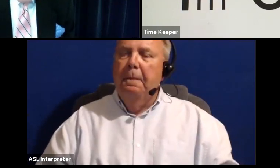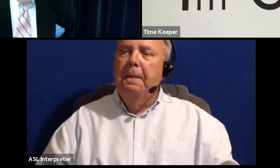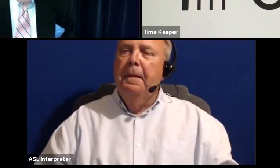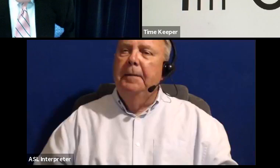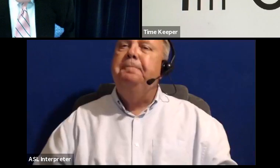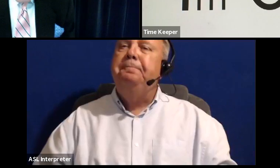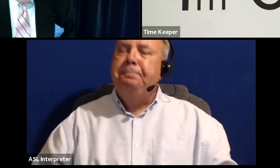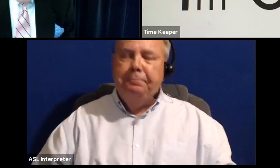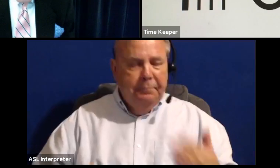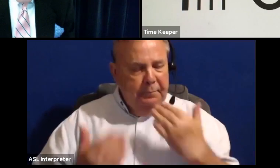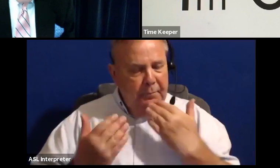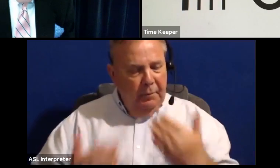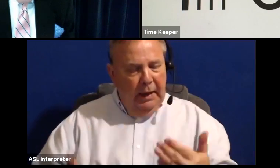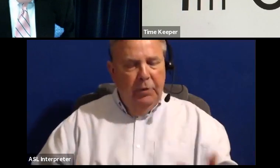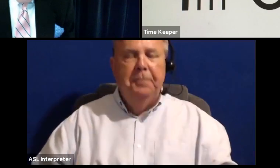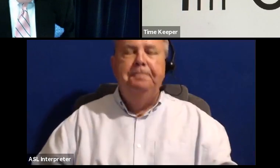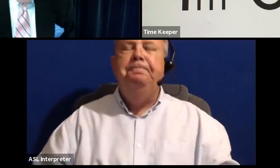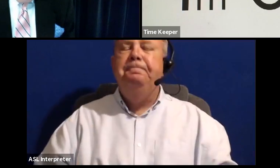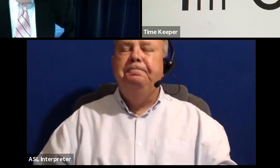Thank you.